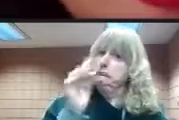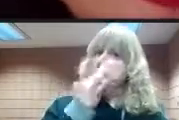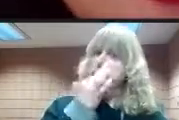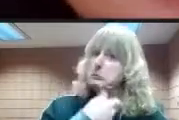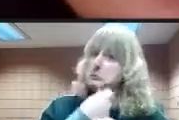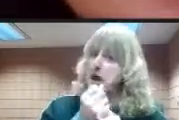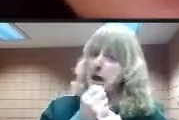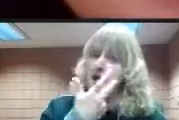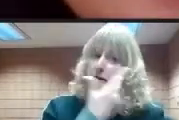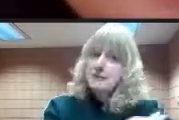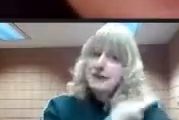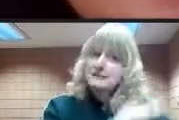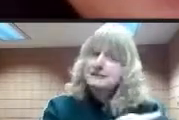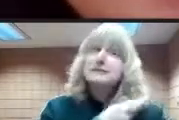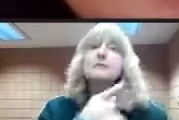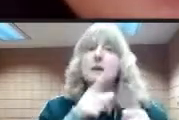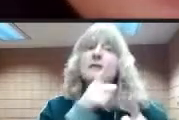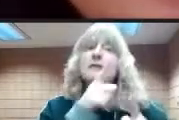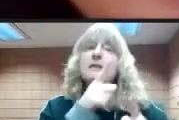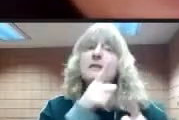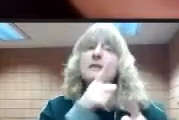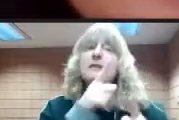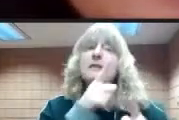these vaccines.